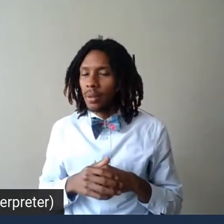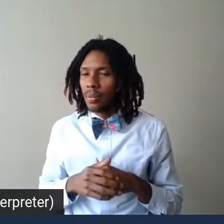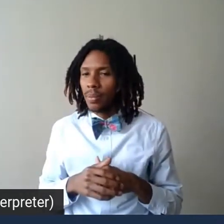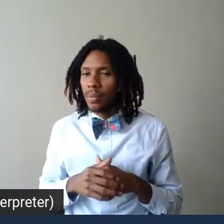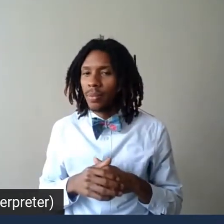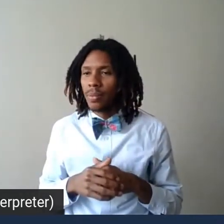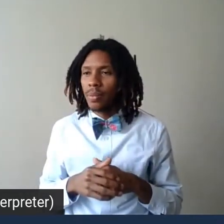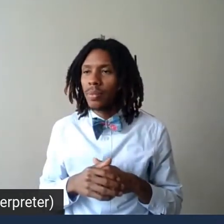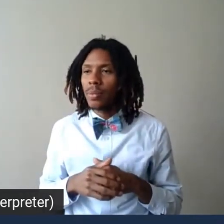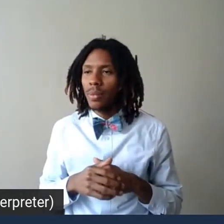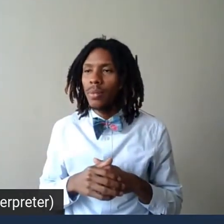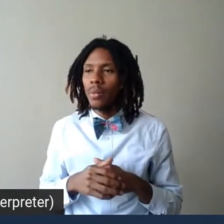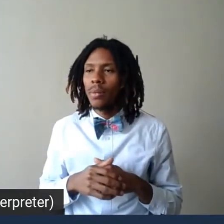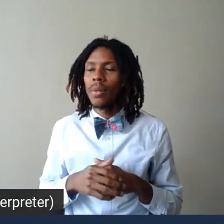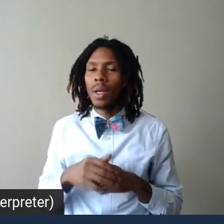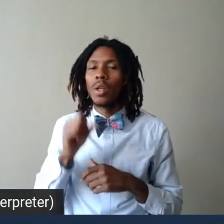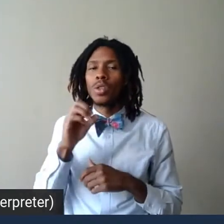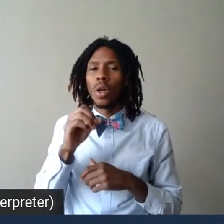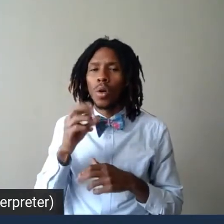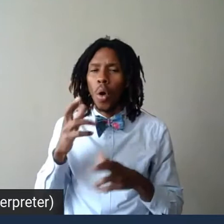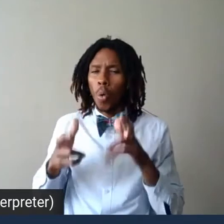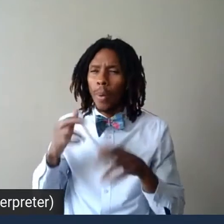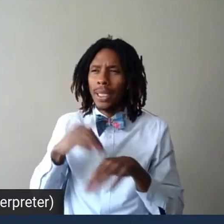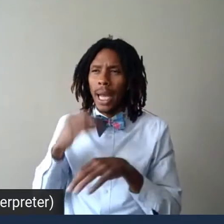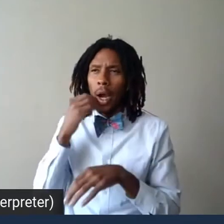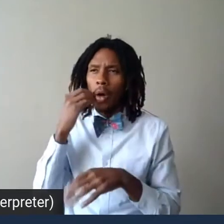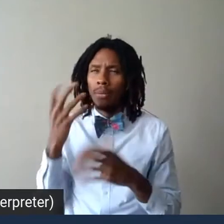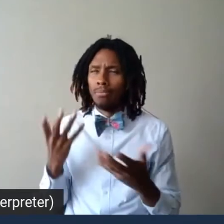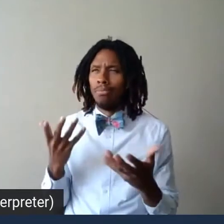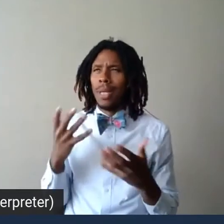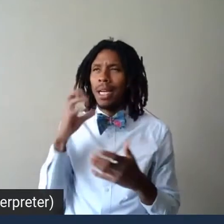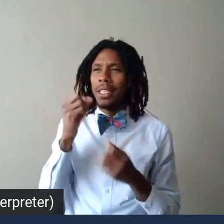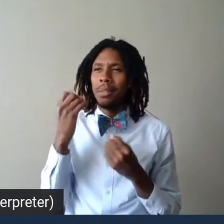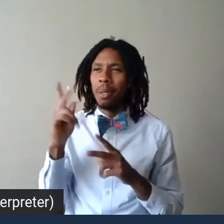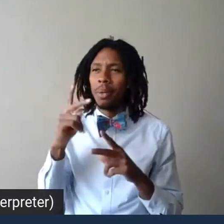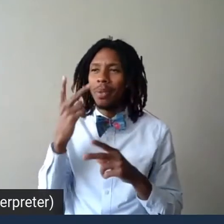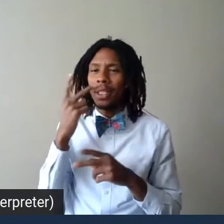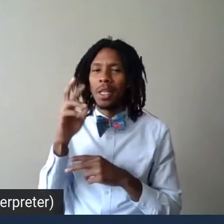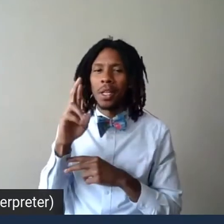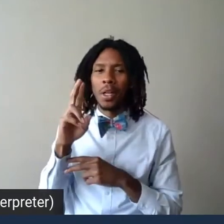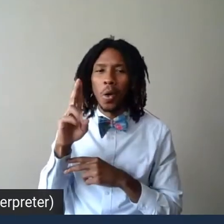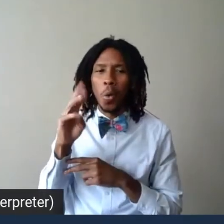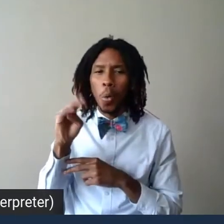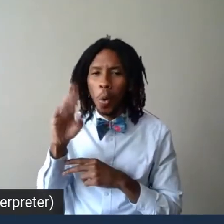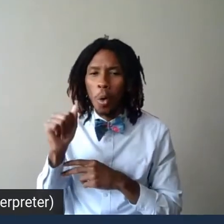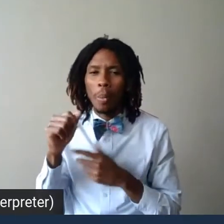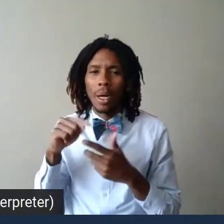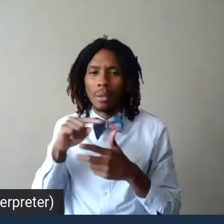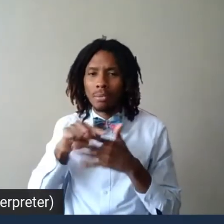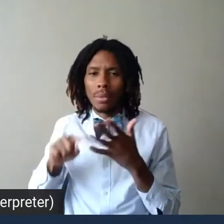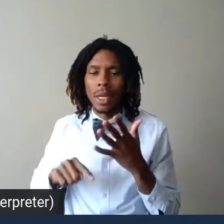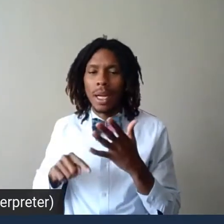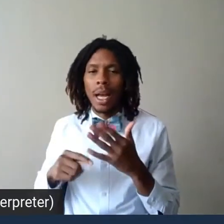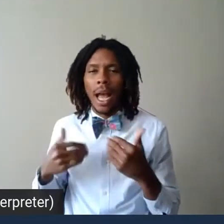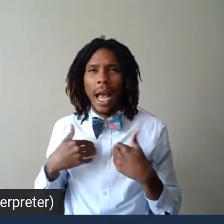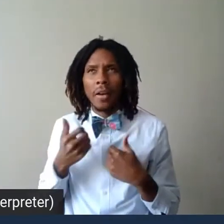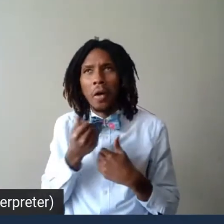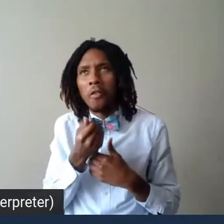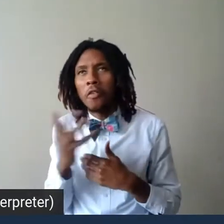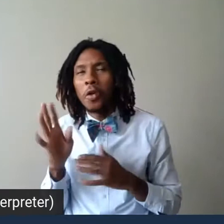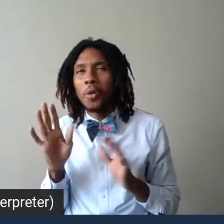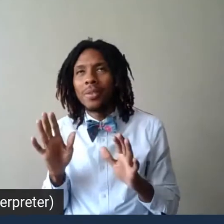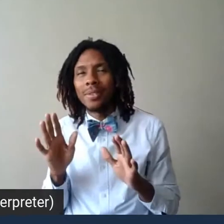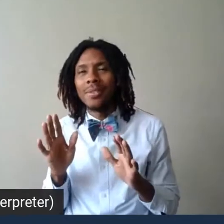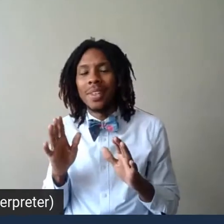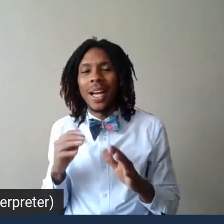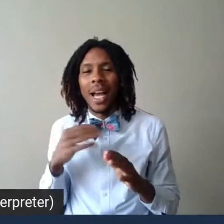Excellent. So robots at home. I guess a lot of folks have seen the Roombas and all those things. I had a few, and